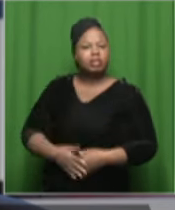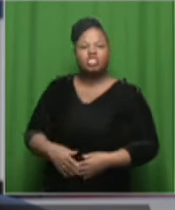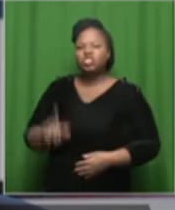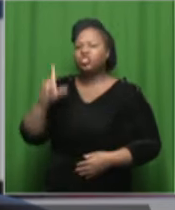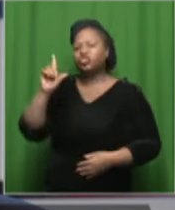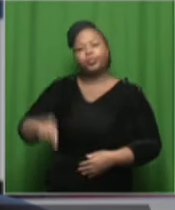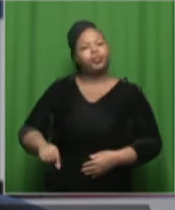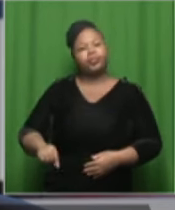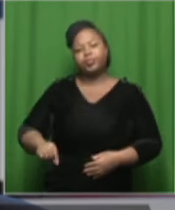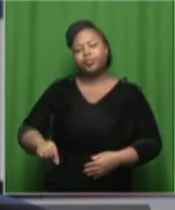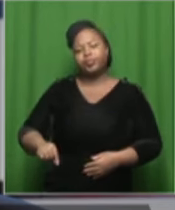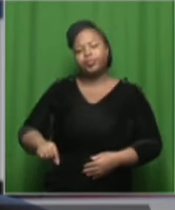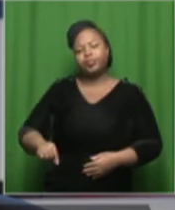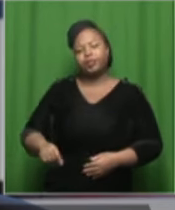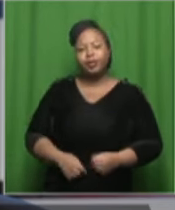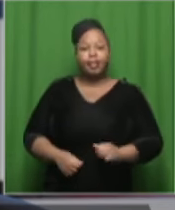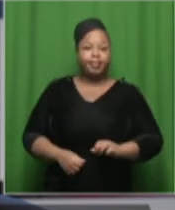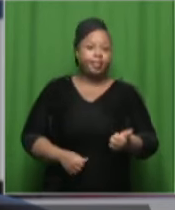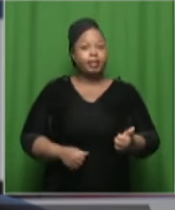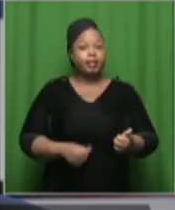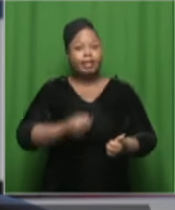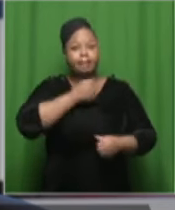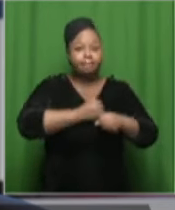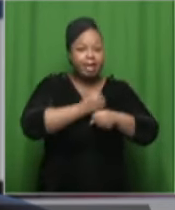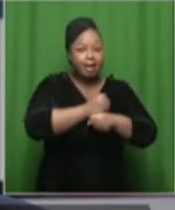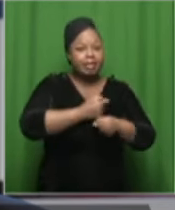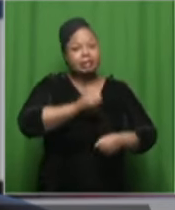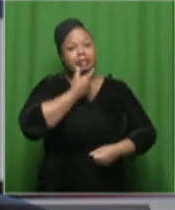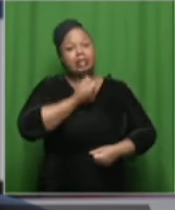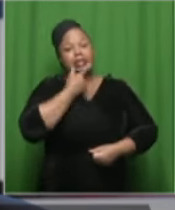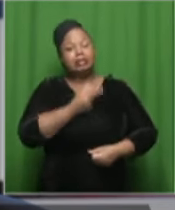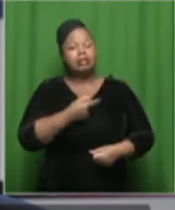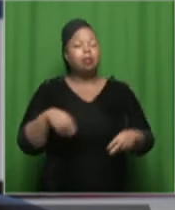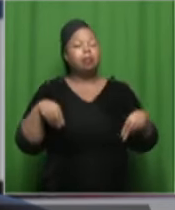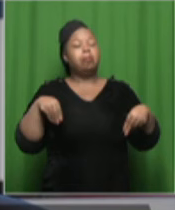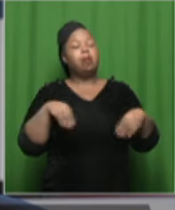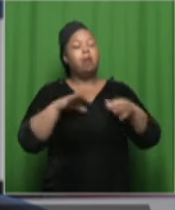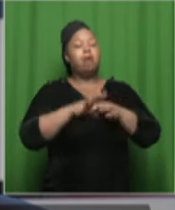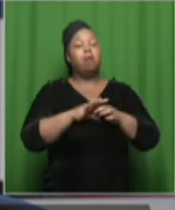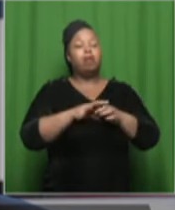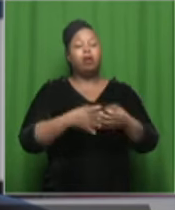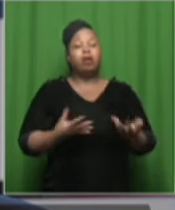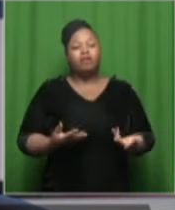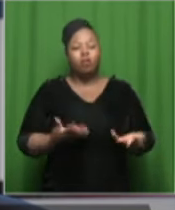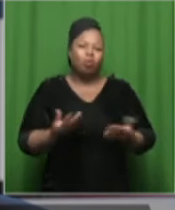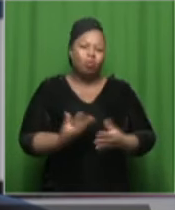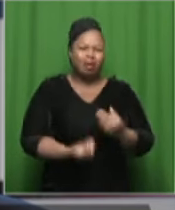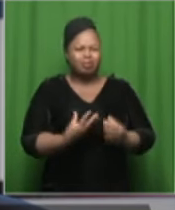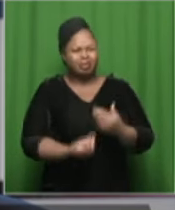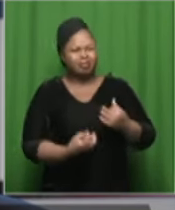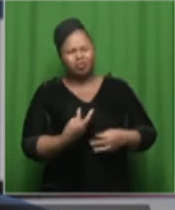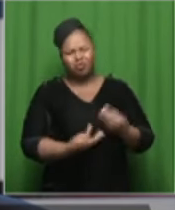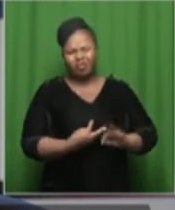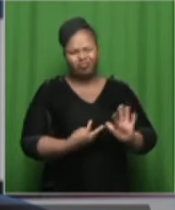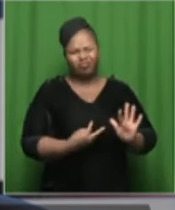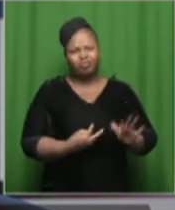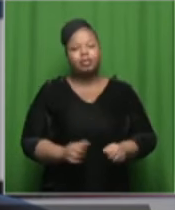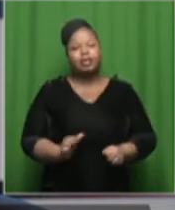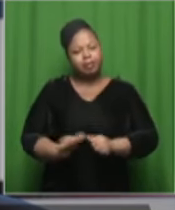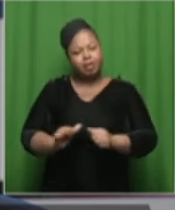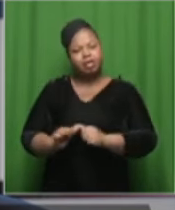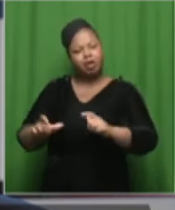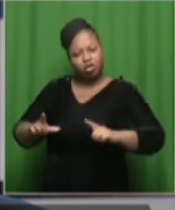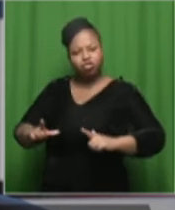inexpensive, certainly less expensive than having to get medicines and stay off work for, for days. And for me, it's really